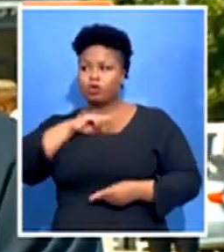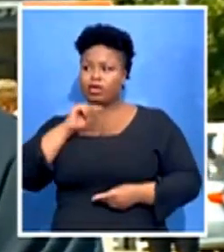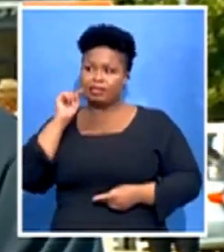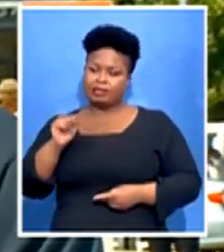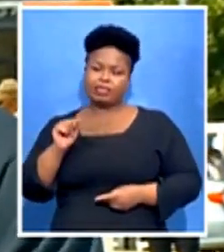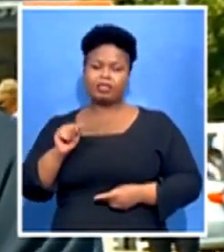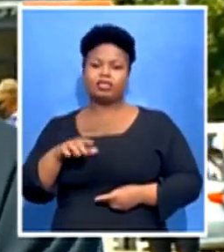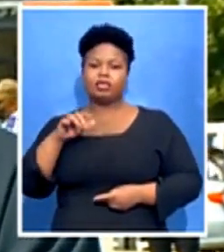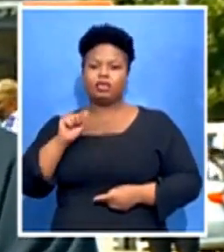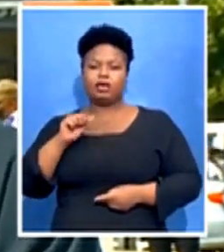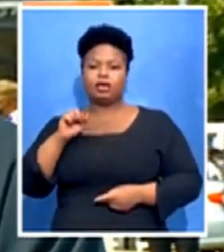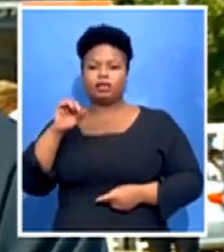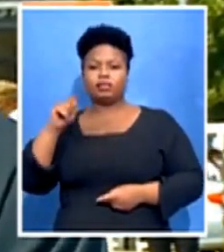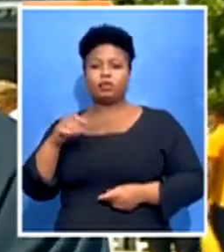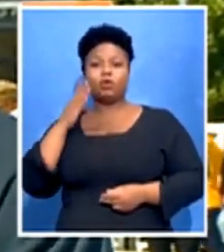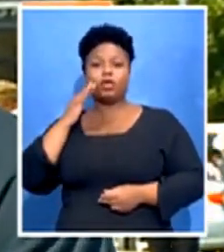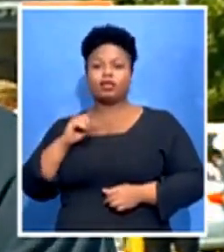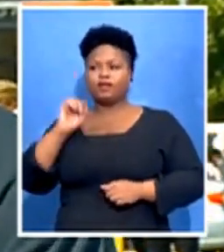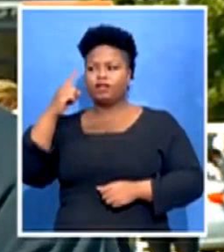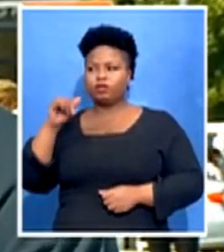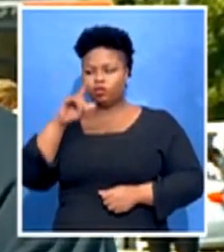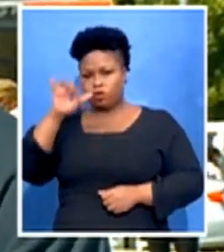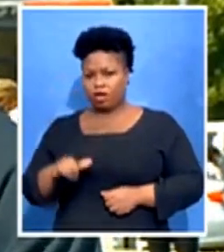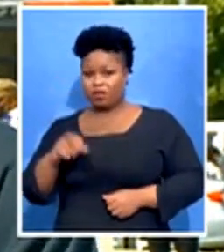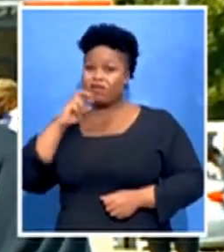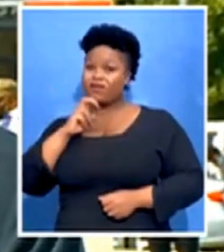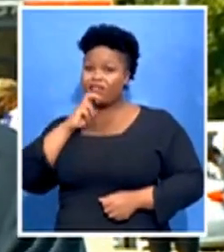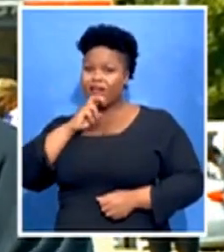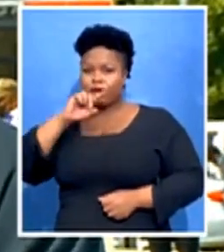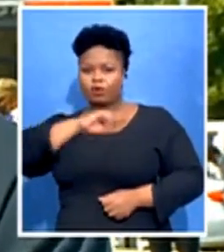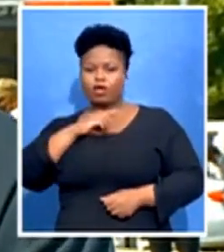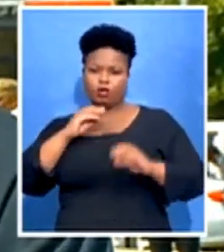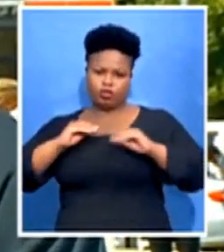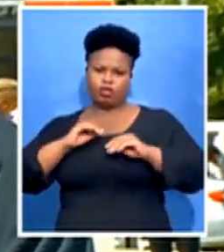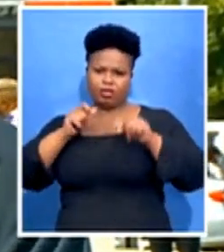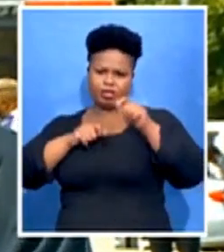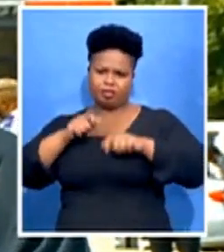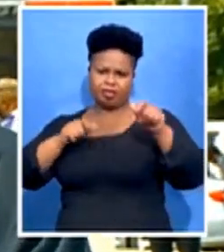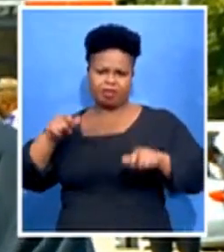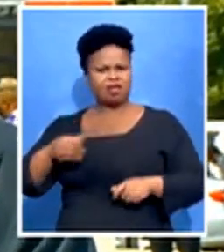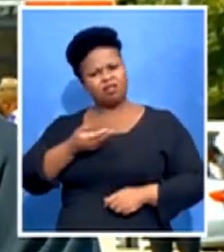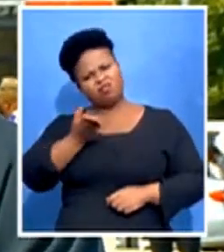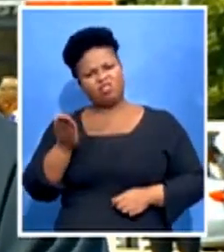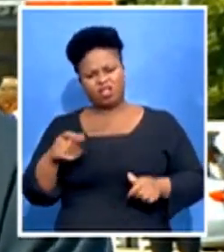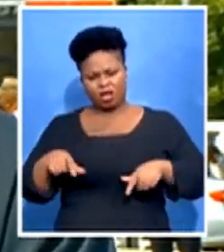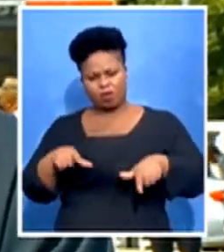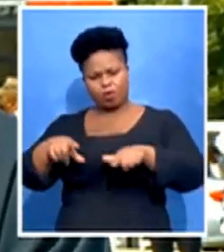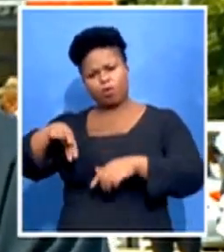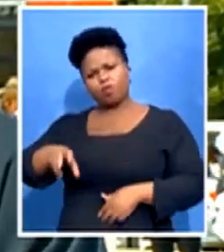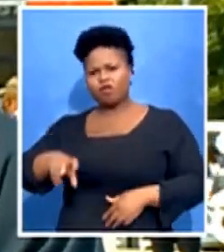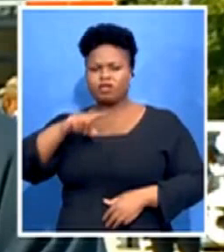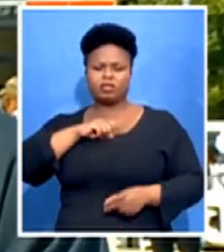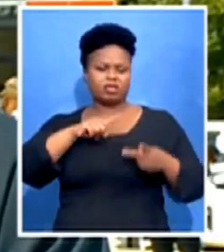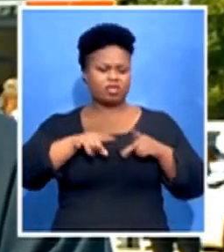bane AARTO Friday e e kgona go ruta batho gore na batho ka moka ba mo setšhabeng sa mo Lempopo, batho ka moka bo KZN ka moka di-province ka moka ba tseba